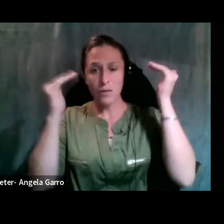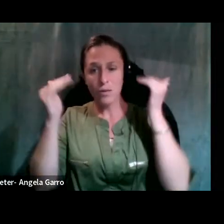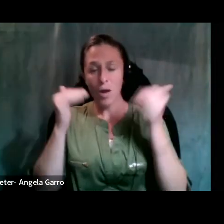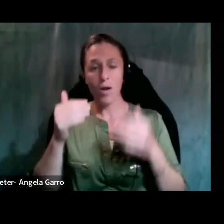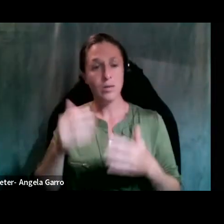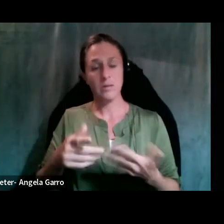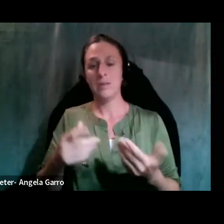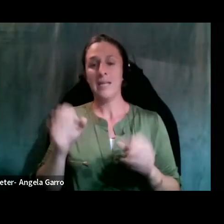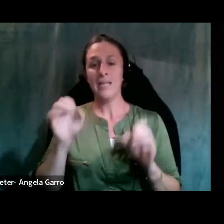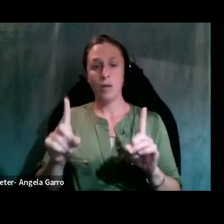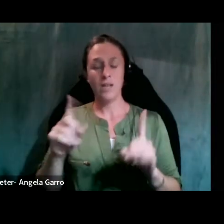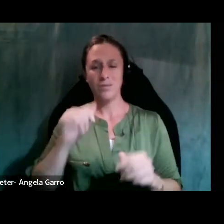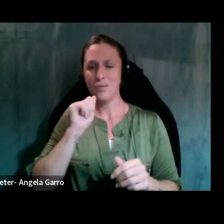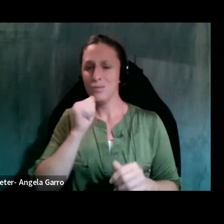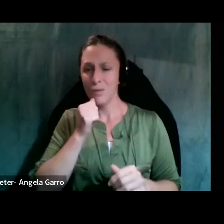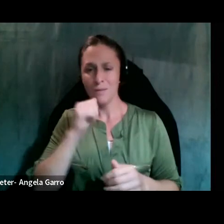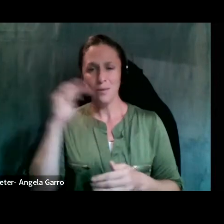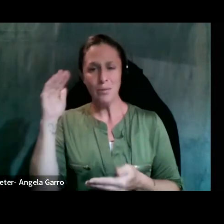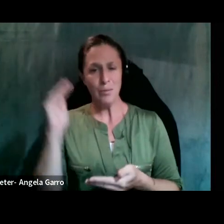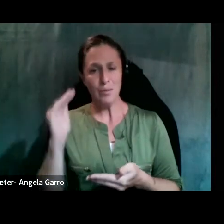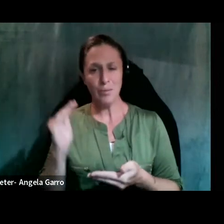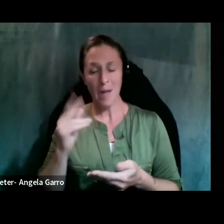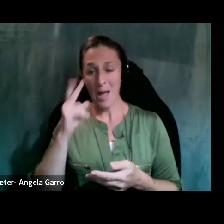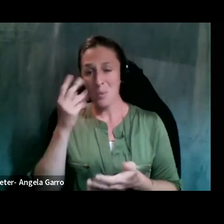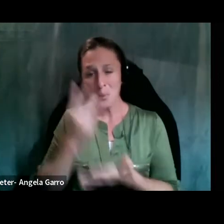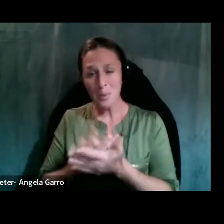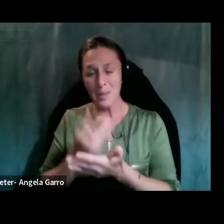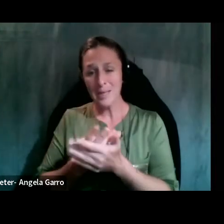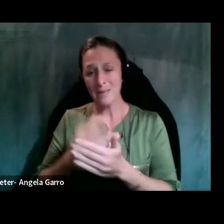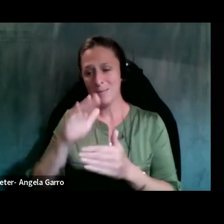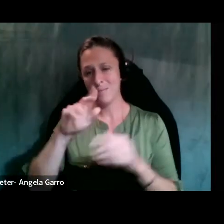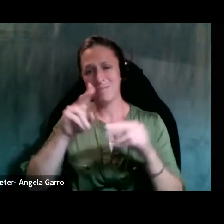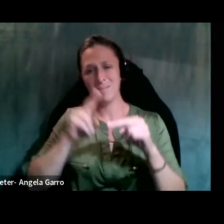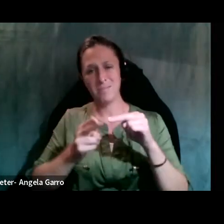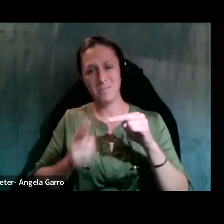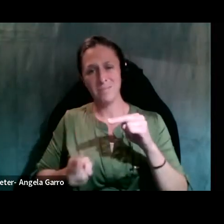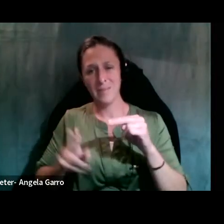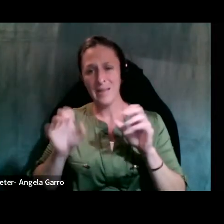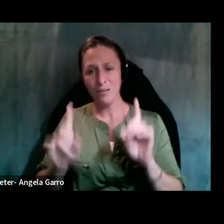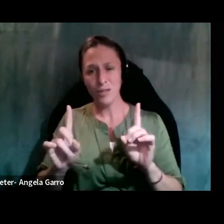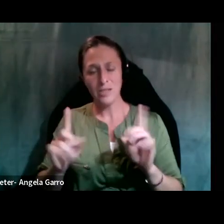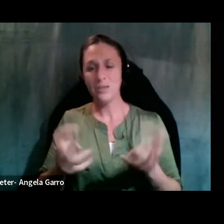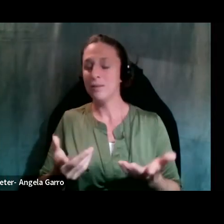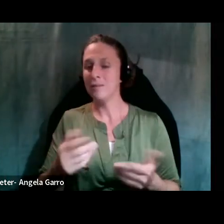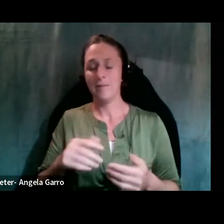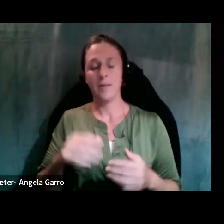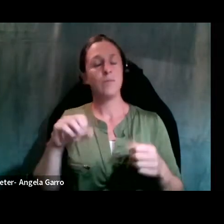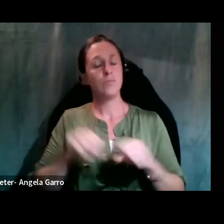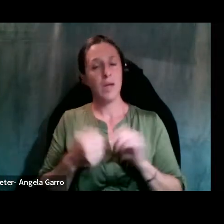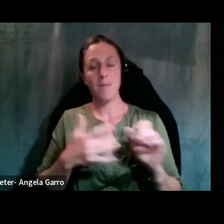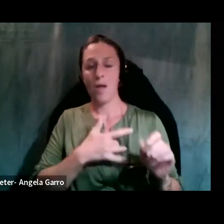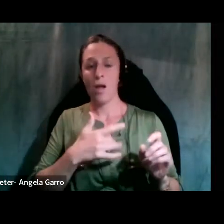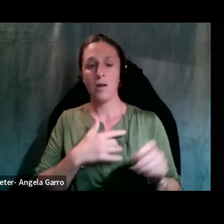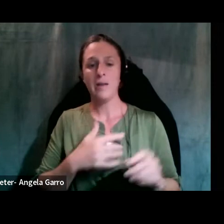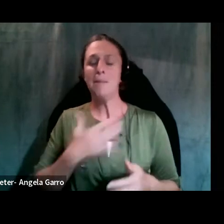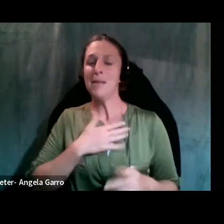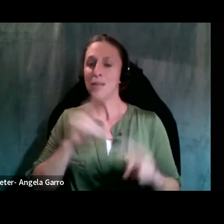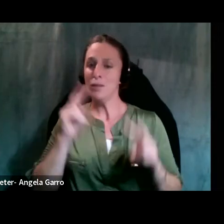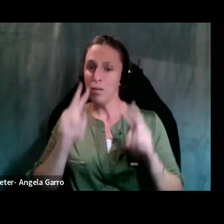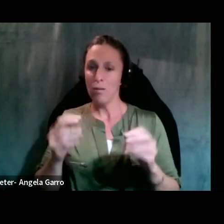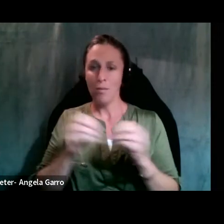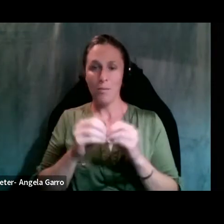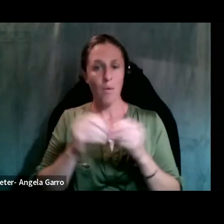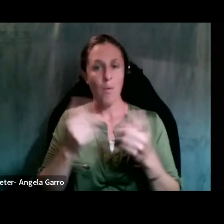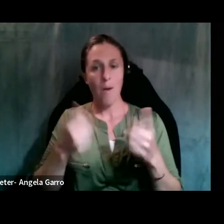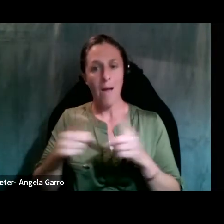have witnessed the decline, and it breaks my heart. Please look further into what is happening there. The work of the